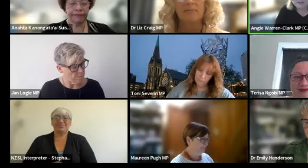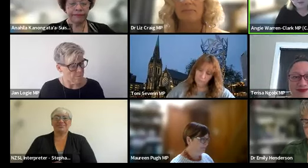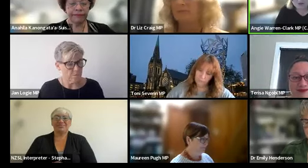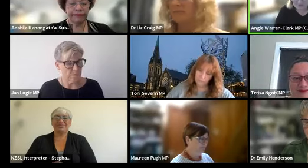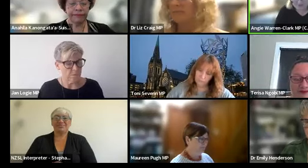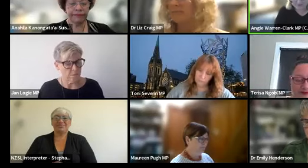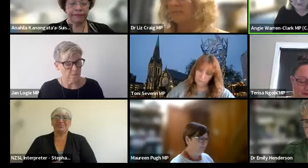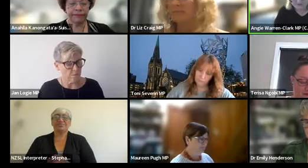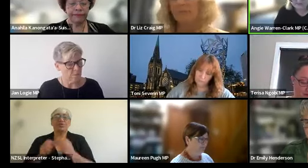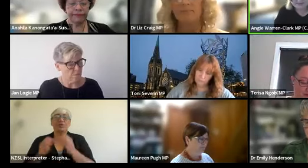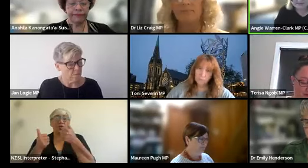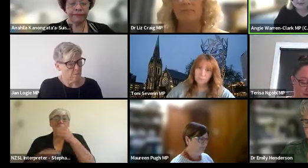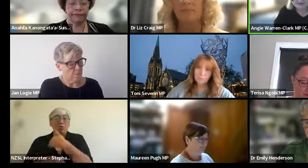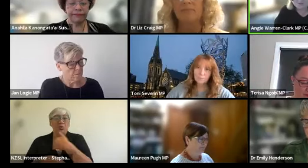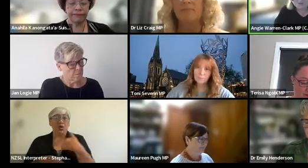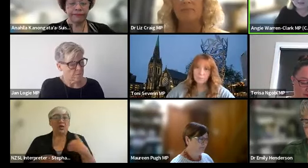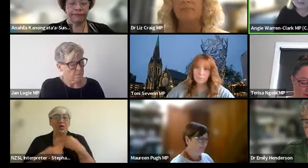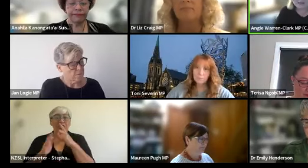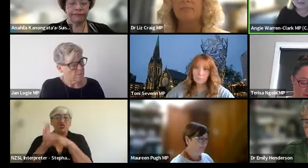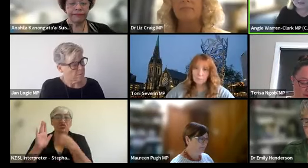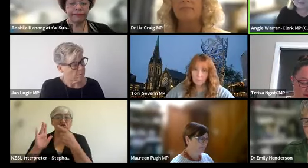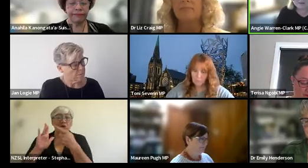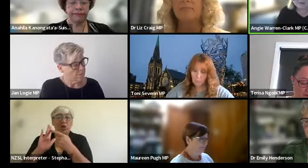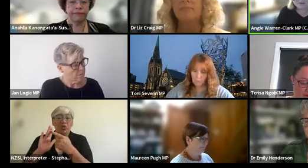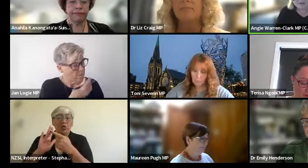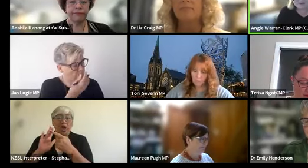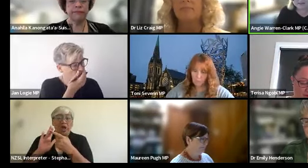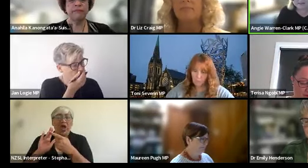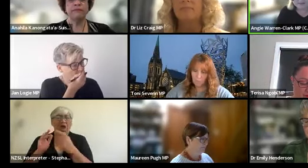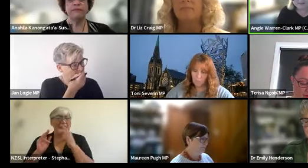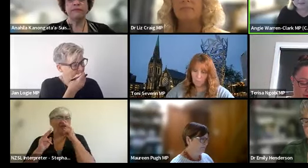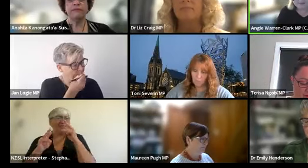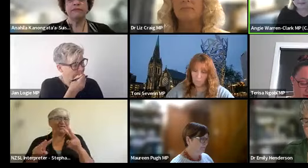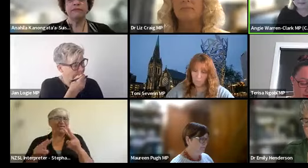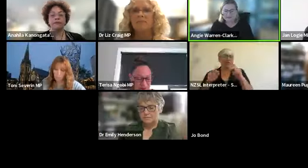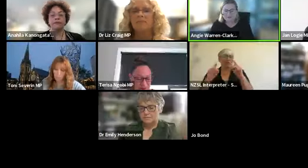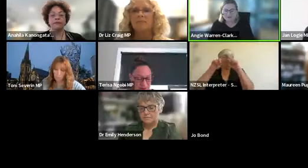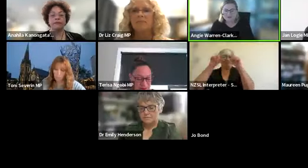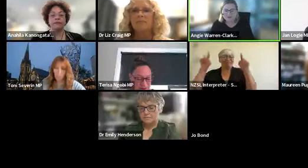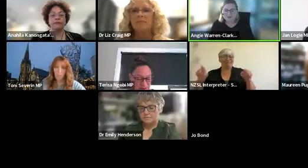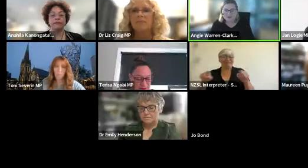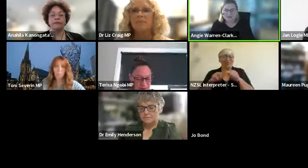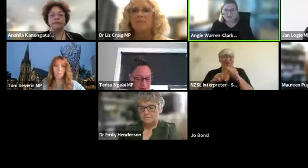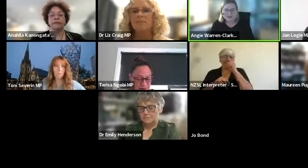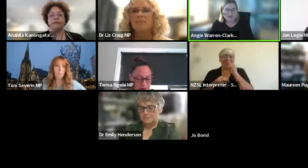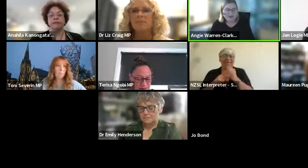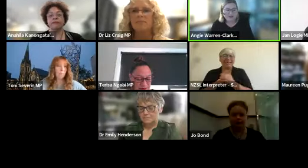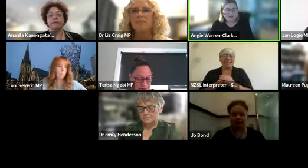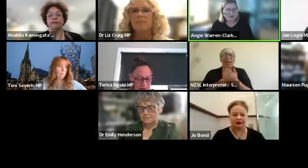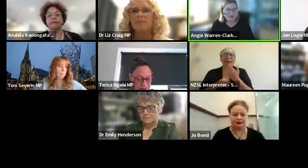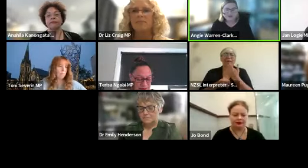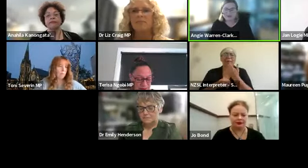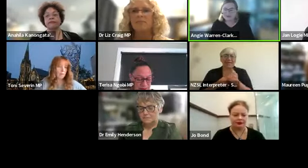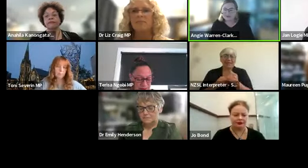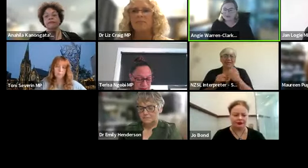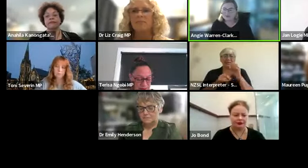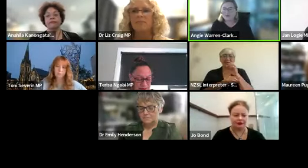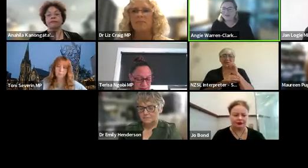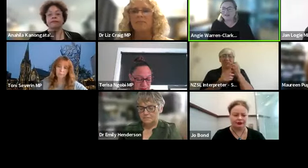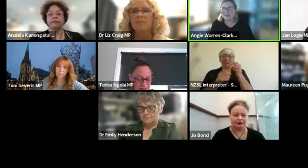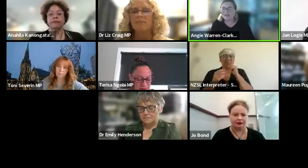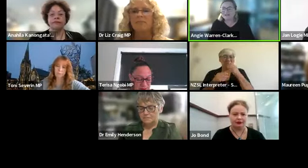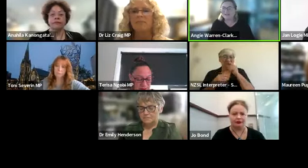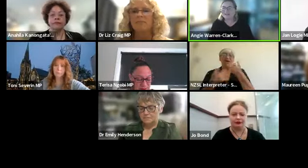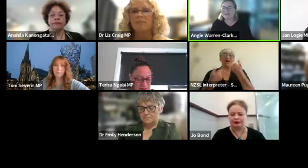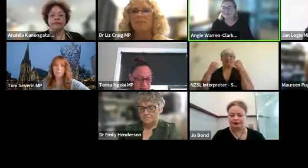Good morning, Joe. I see you are here on screen. If you could turn your camera on if you'd like.